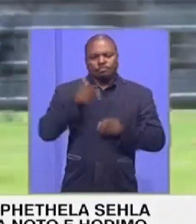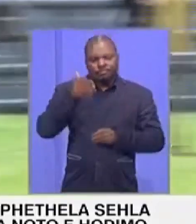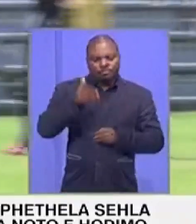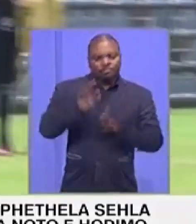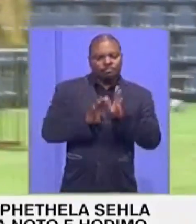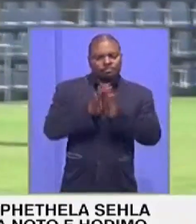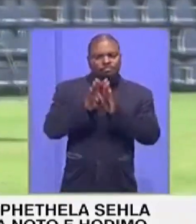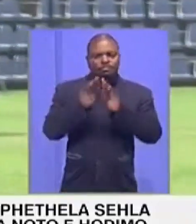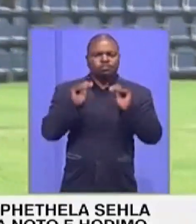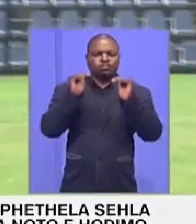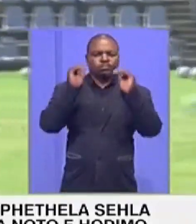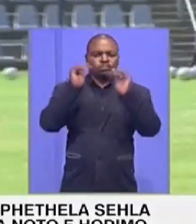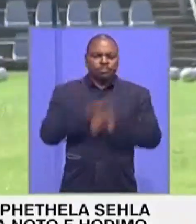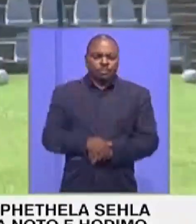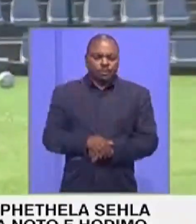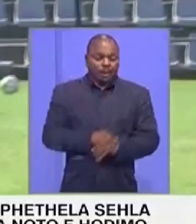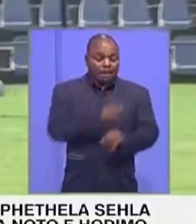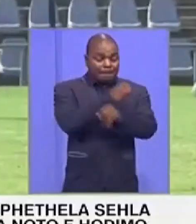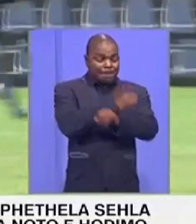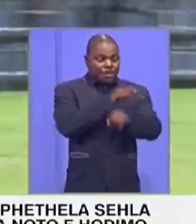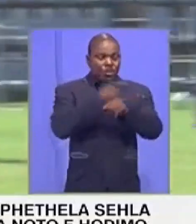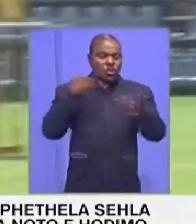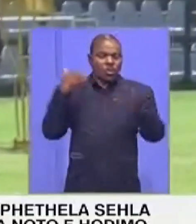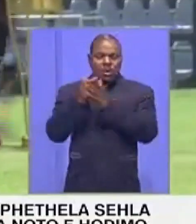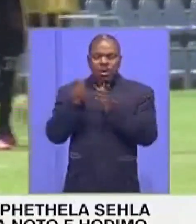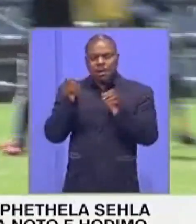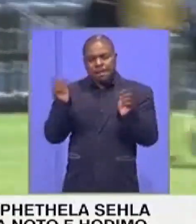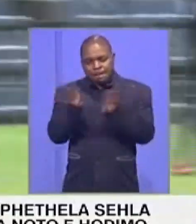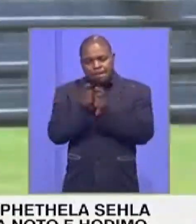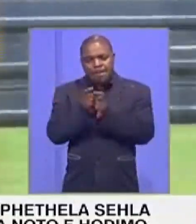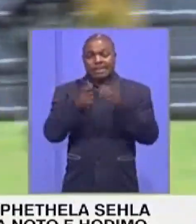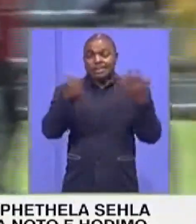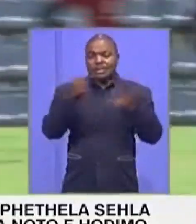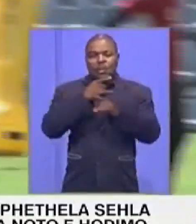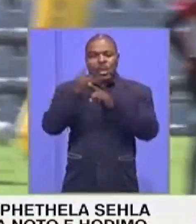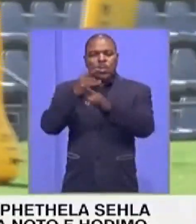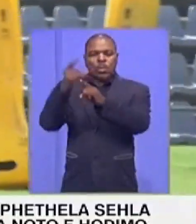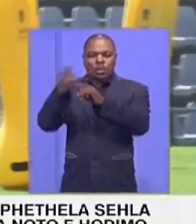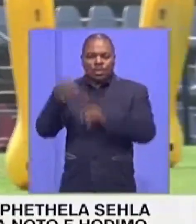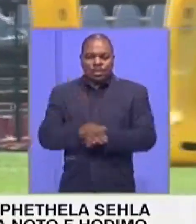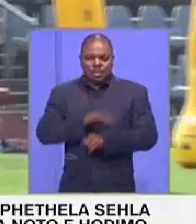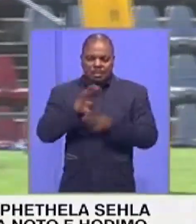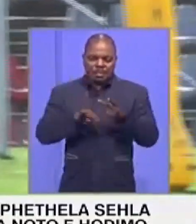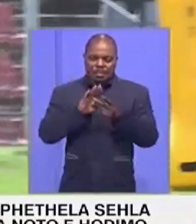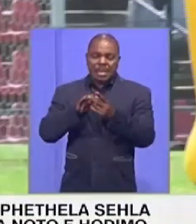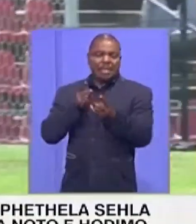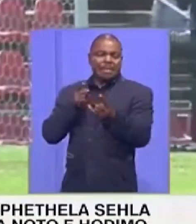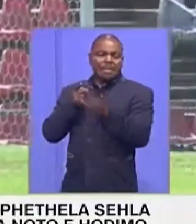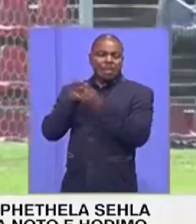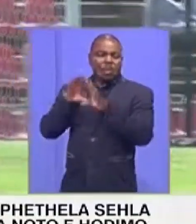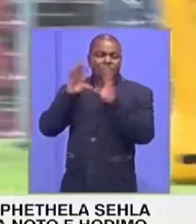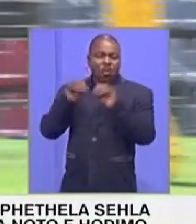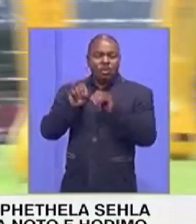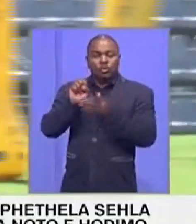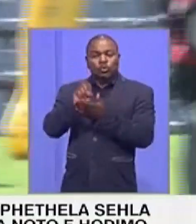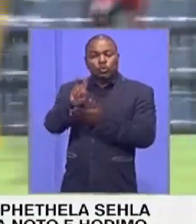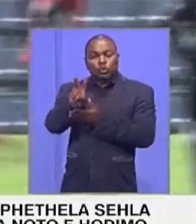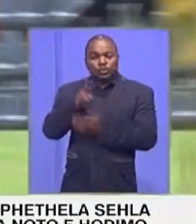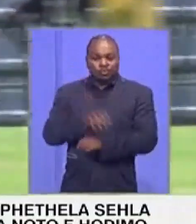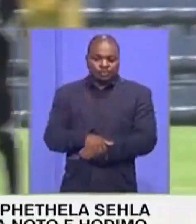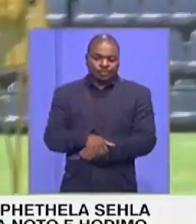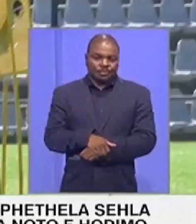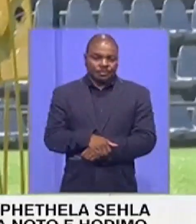game. Pirates e fentše dipapadi tše 6 ka tatelano gomme ba nwišitše dino tše 12. It's an opportunity for